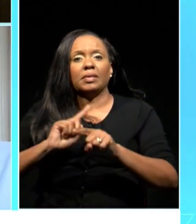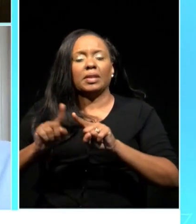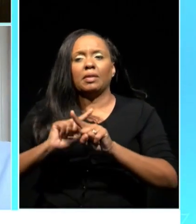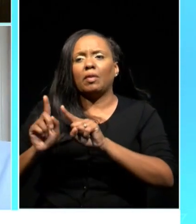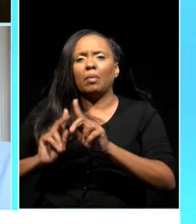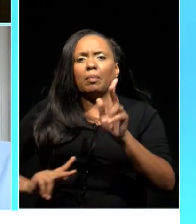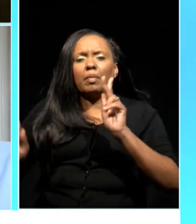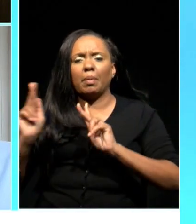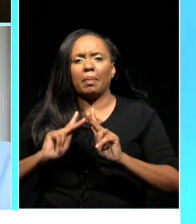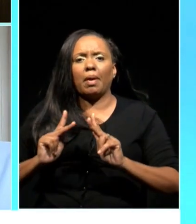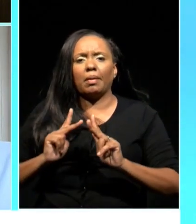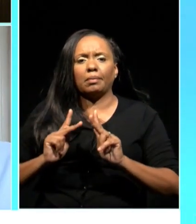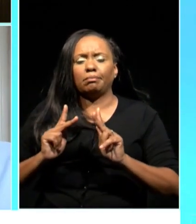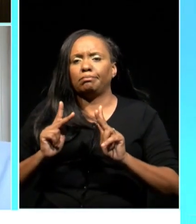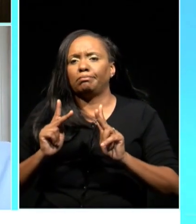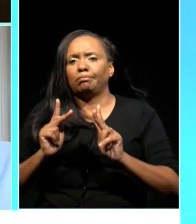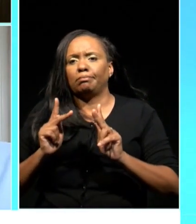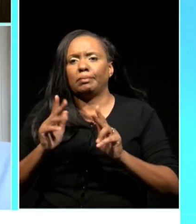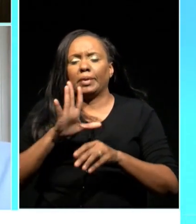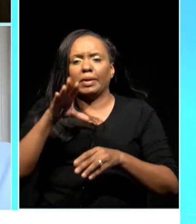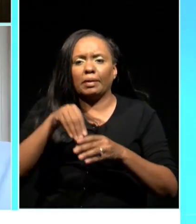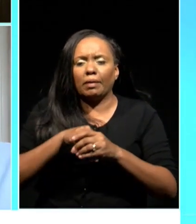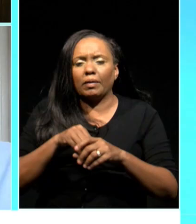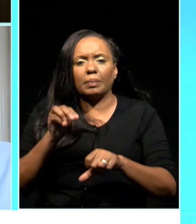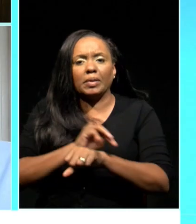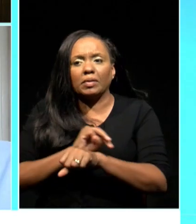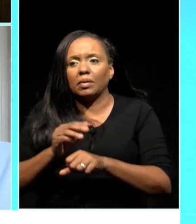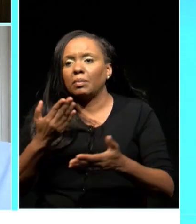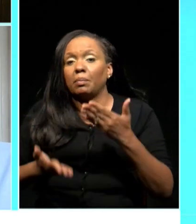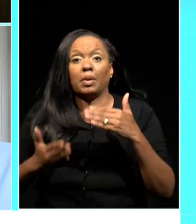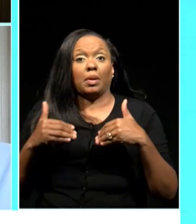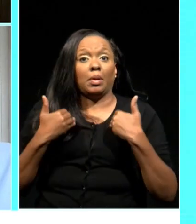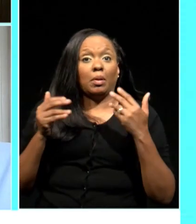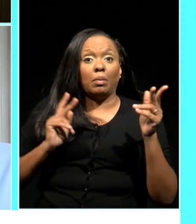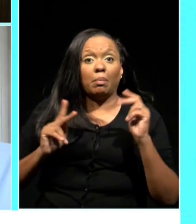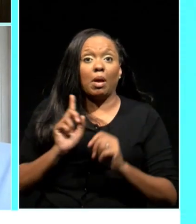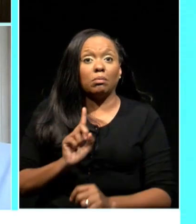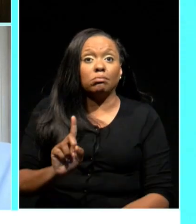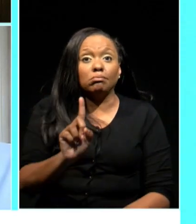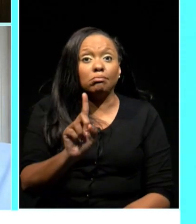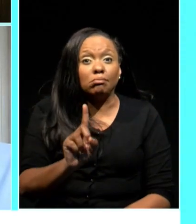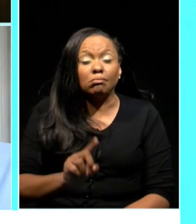Tennyson says, we're going to see different people come to the fore, maybe younger people come to the fore?